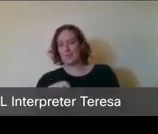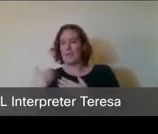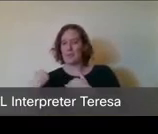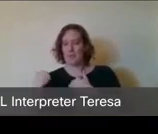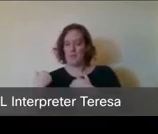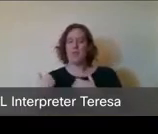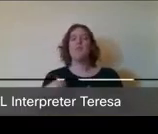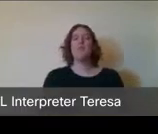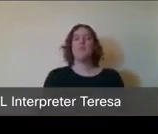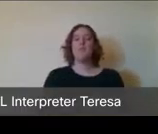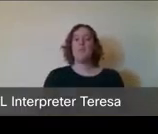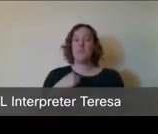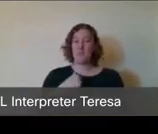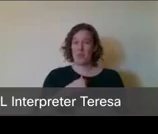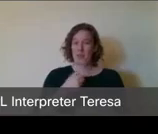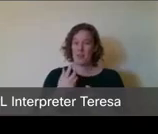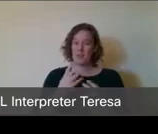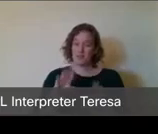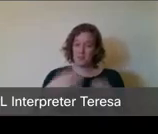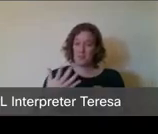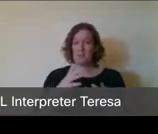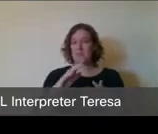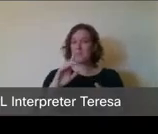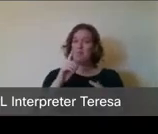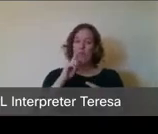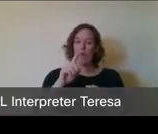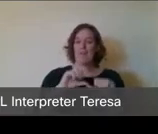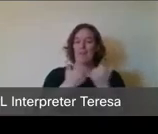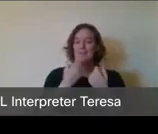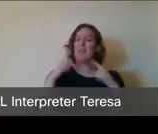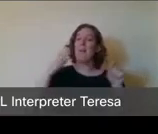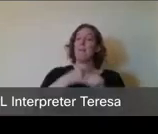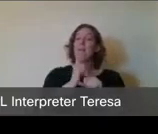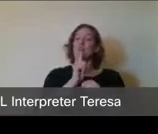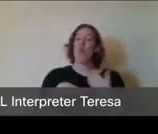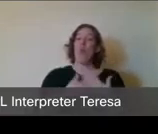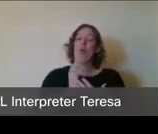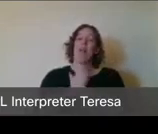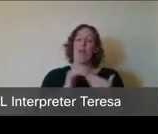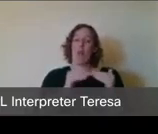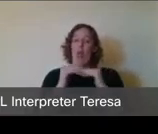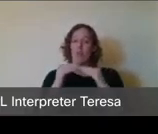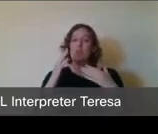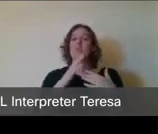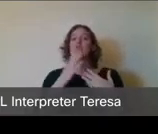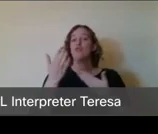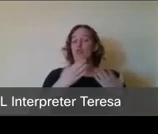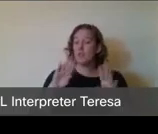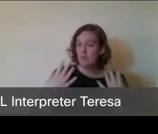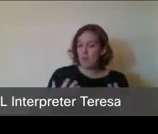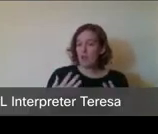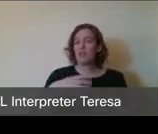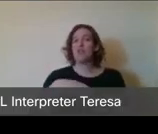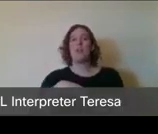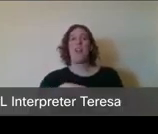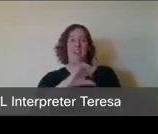And we contribute to the success of the agency by making sure all our colleagues, service providers, clinicians, and other community members